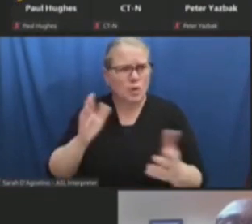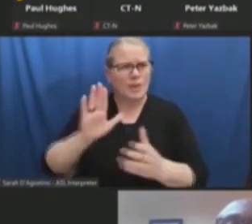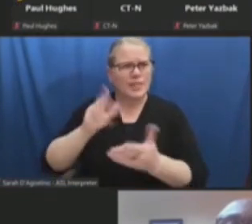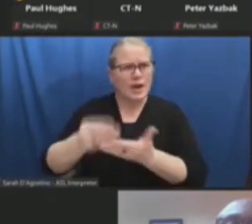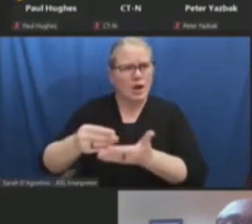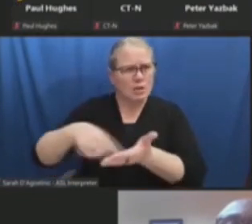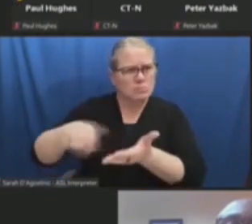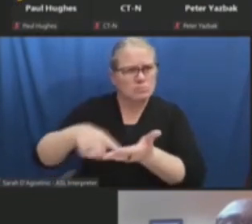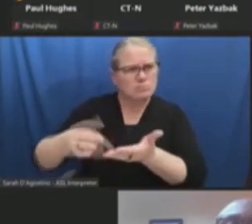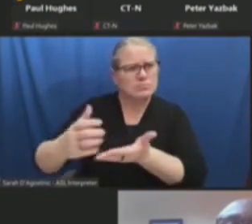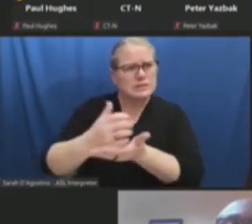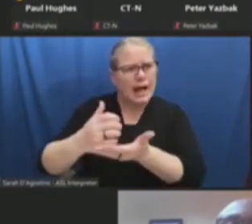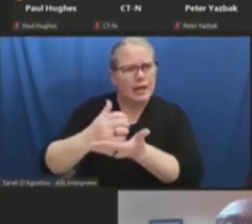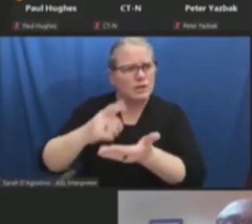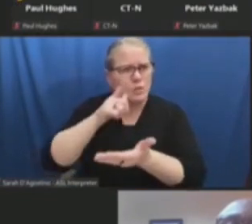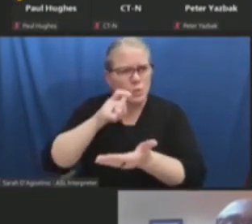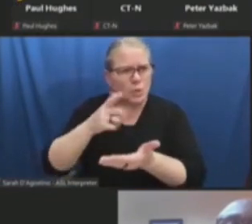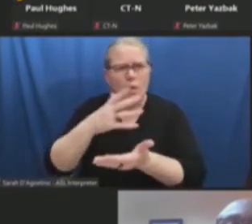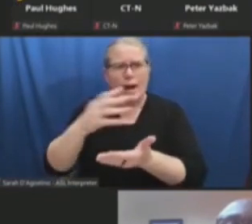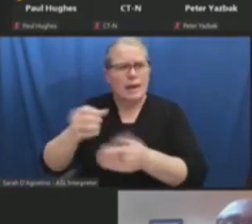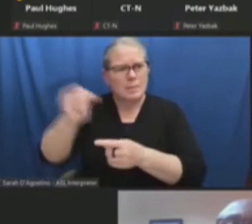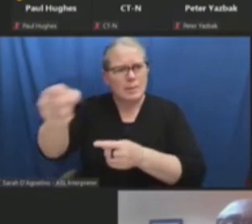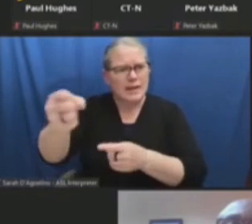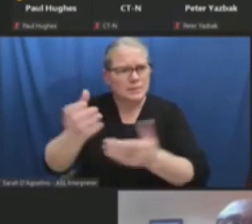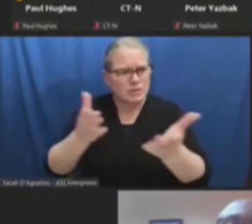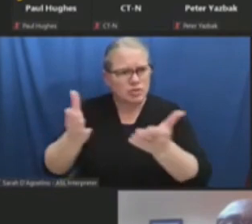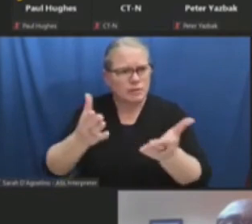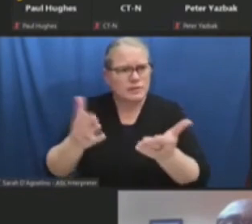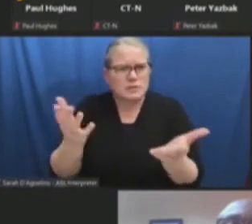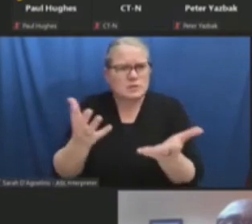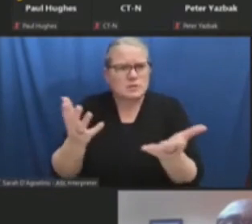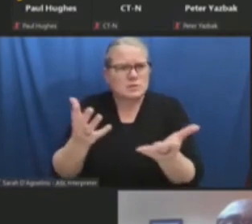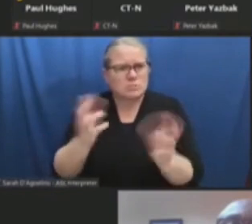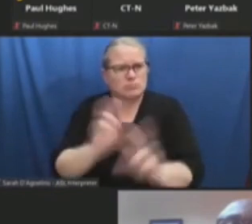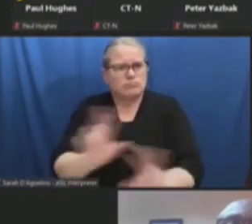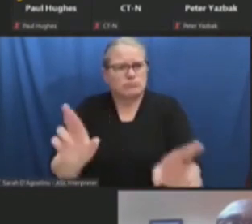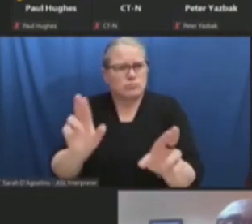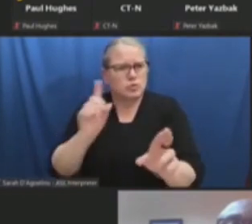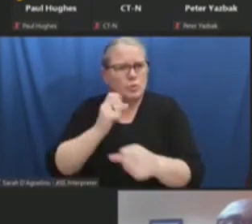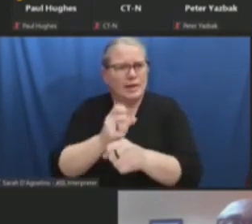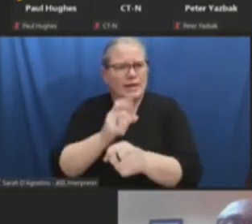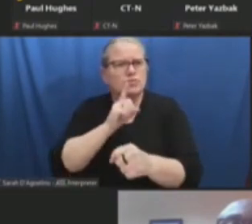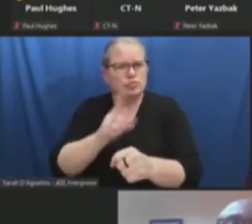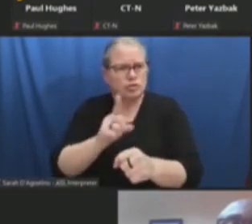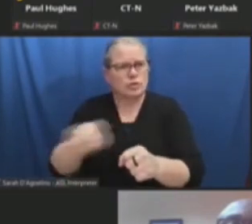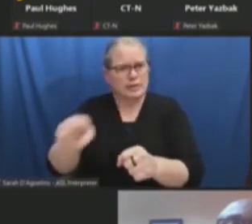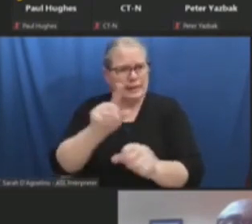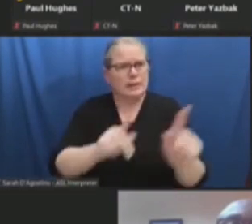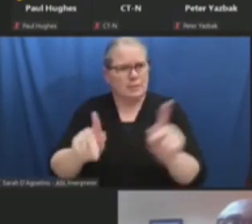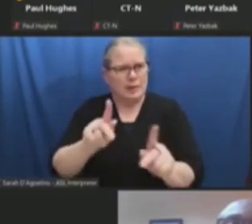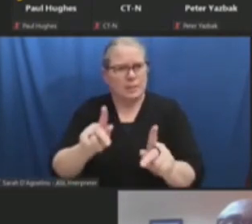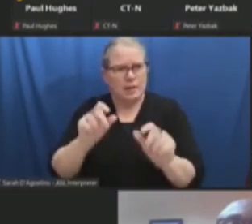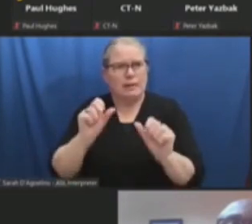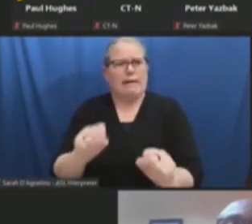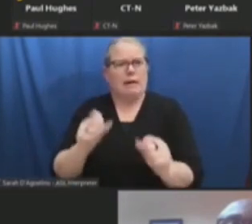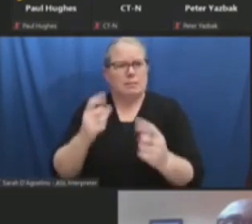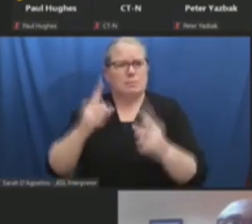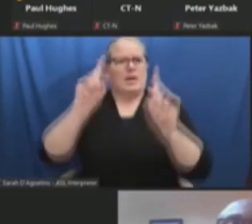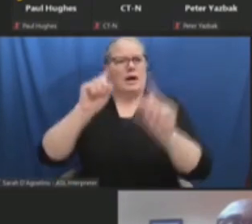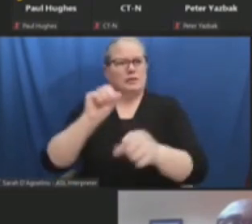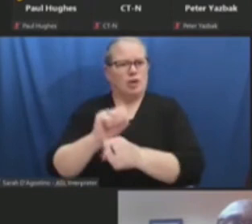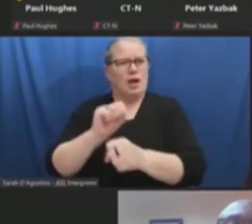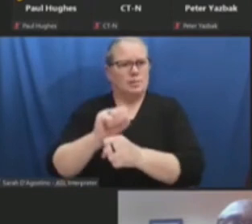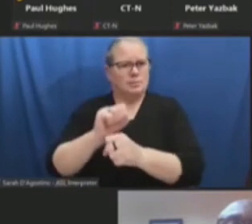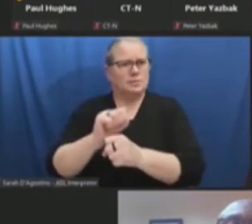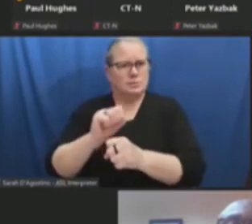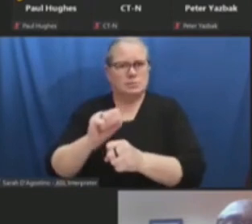salaries and what type of placement services are going to be in place to ensure that these folks get jobs when they